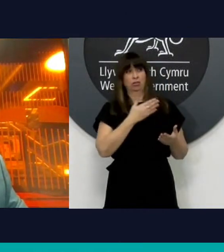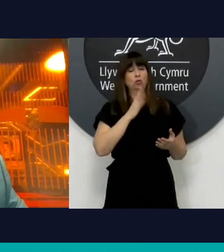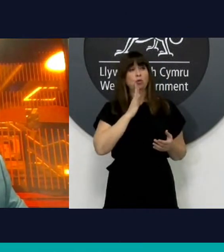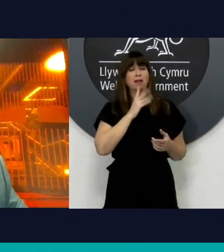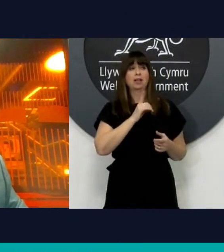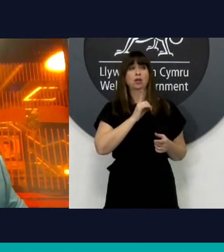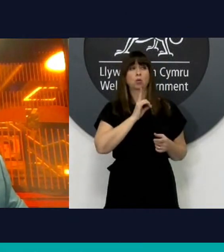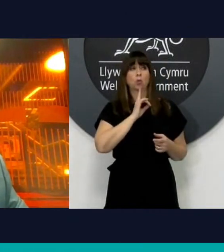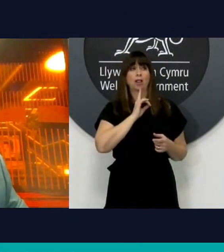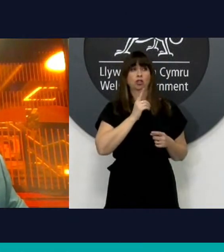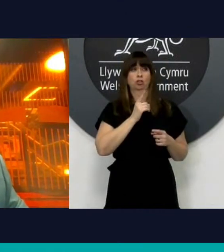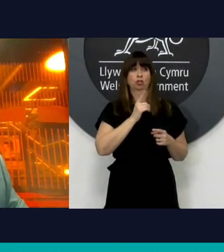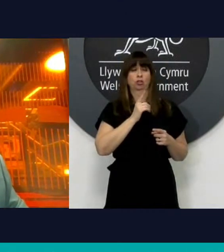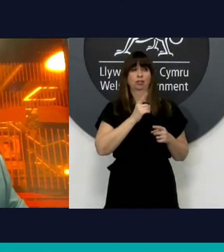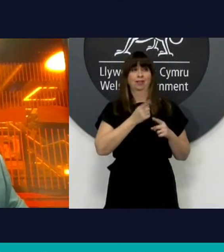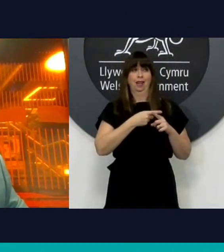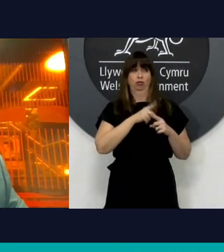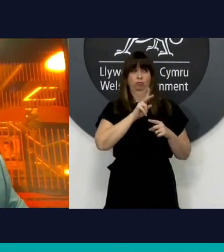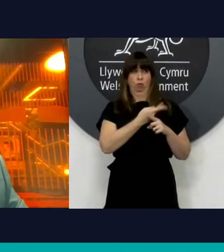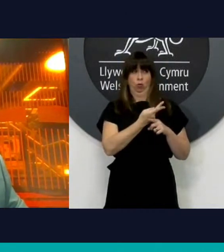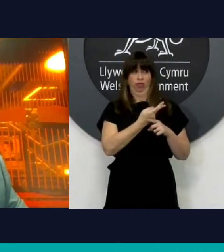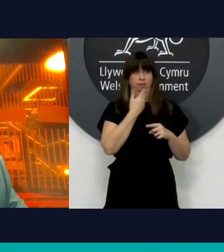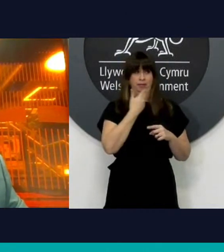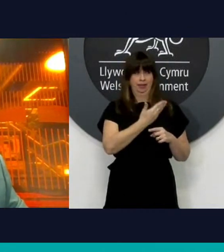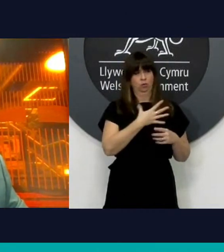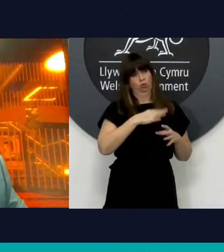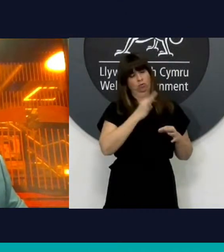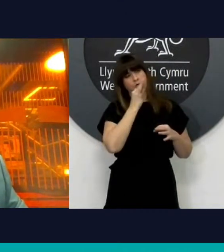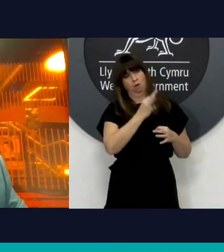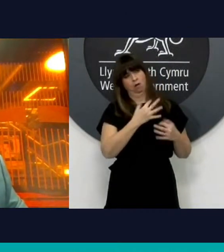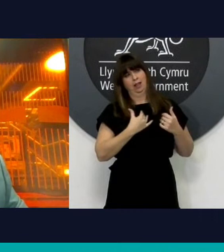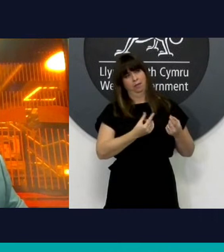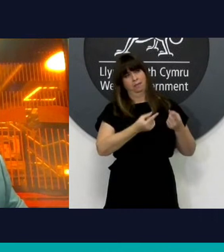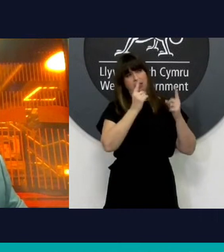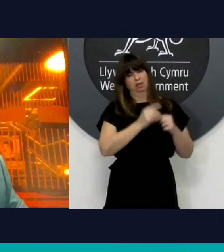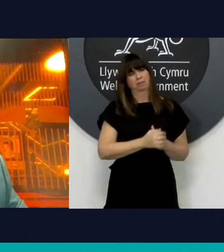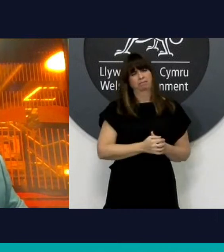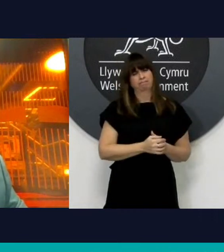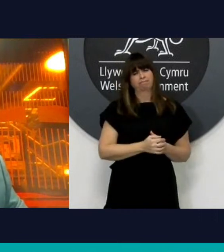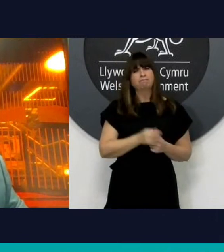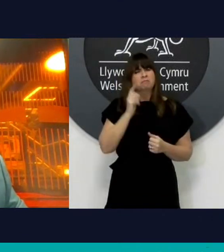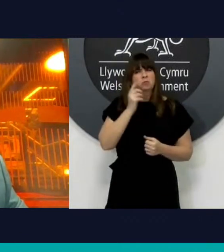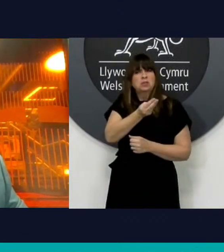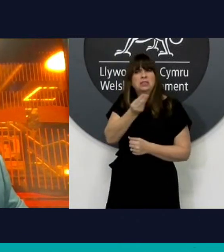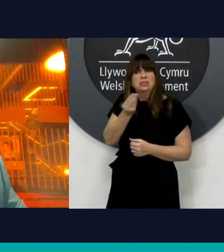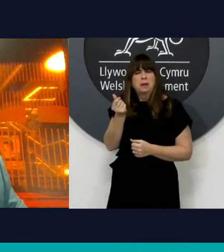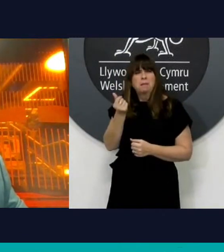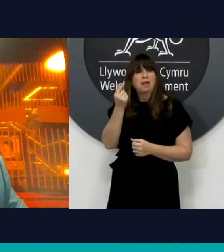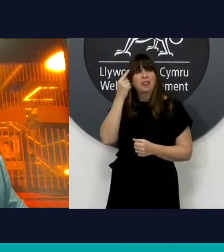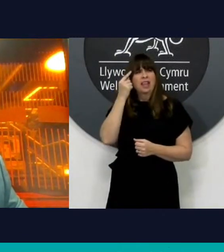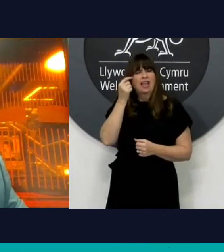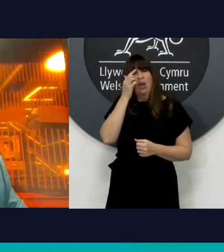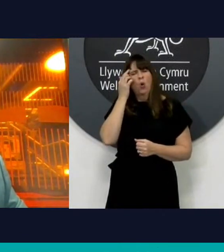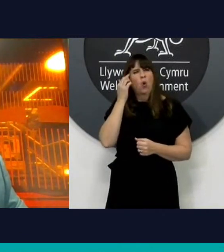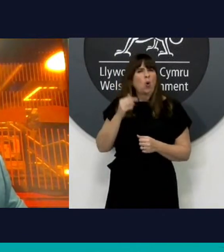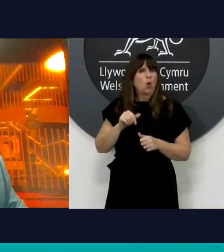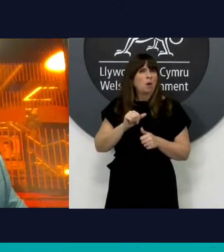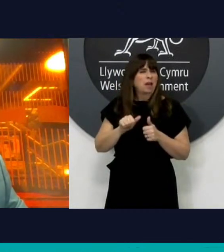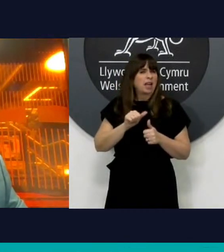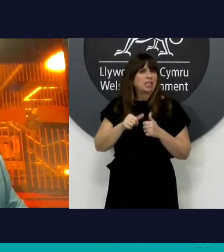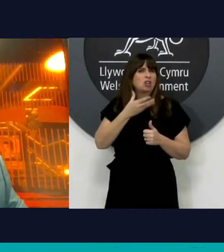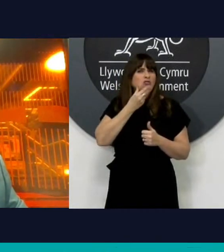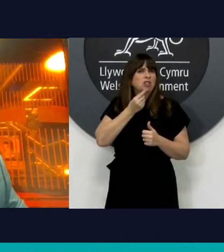hefyd os gwelwch yn dda. What's your message to people who might be considering, you know, just to be safe now, should I cancel my